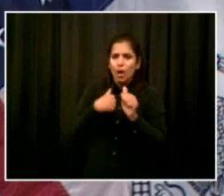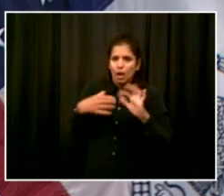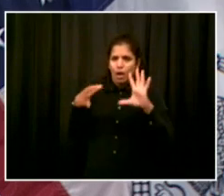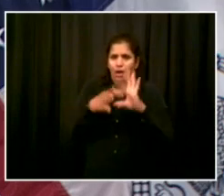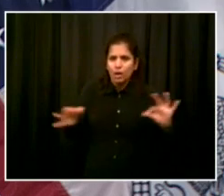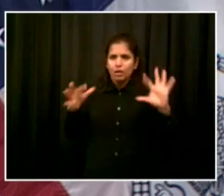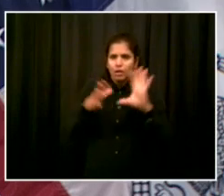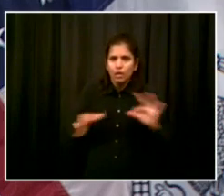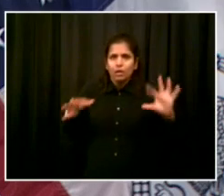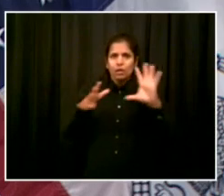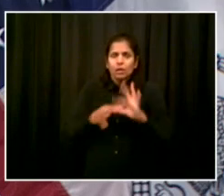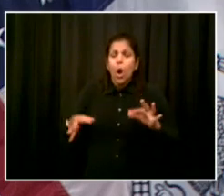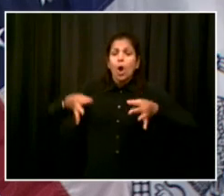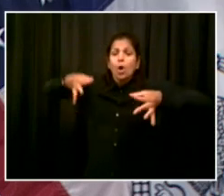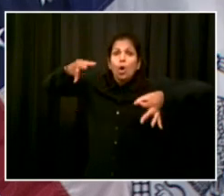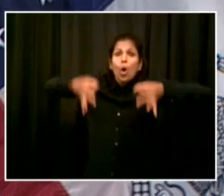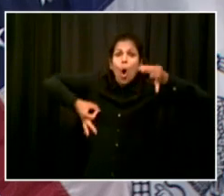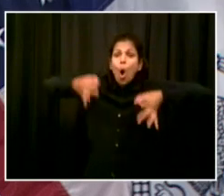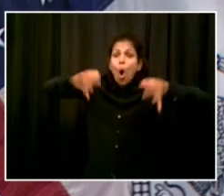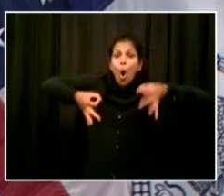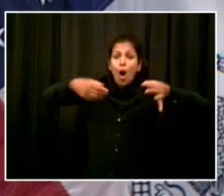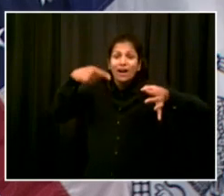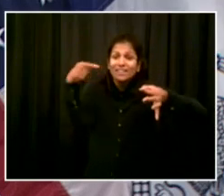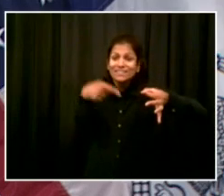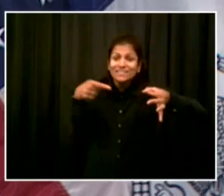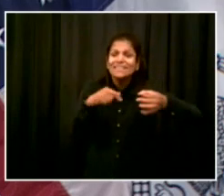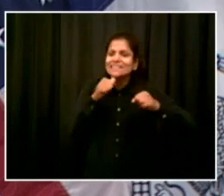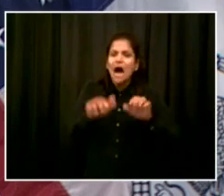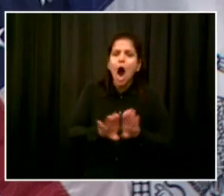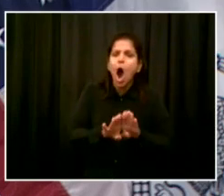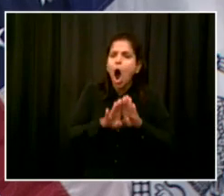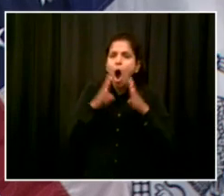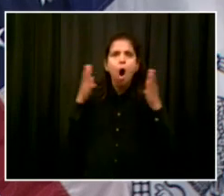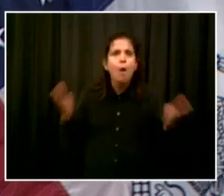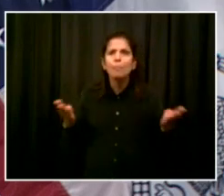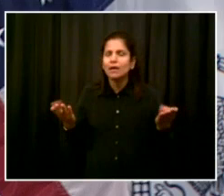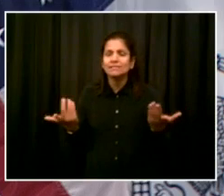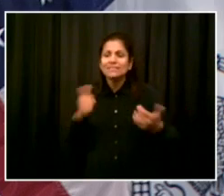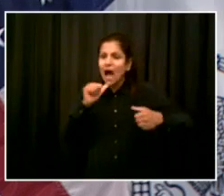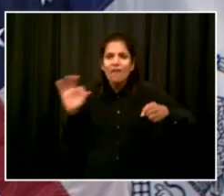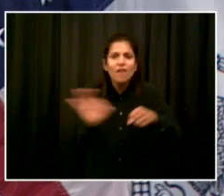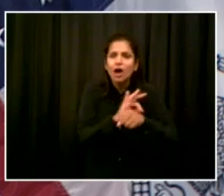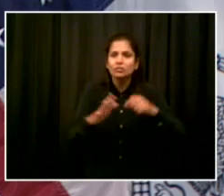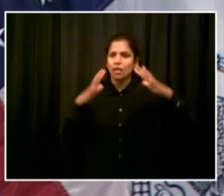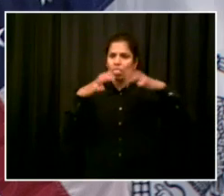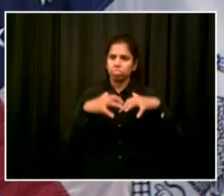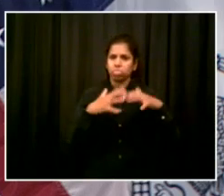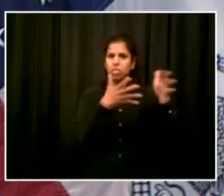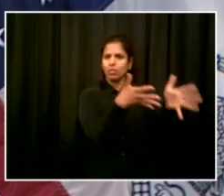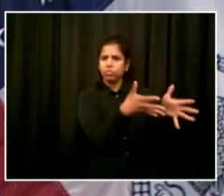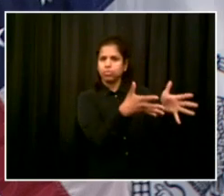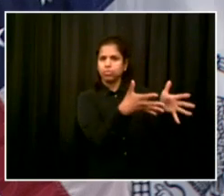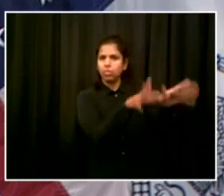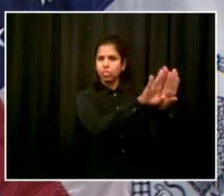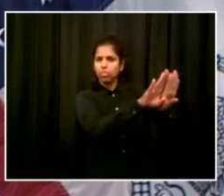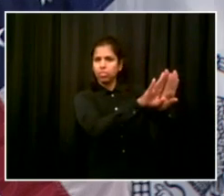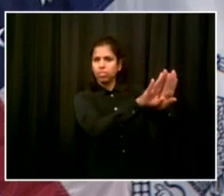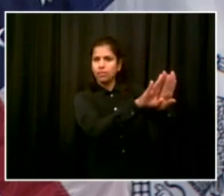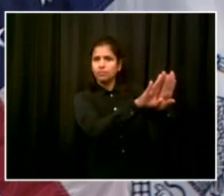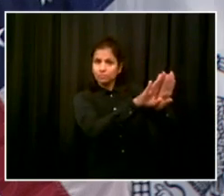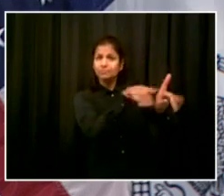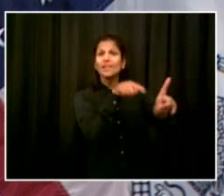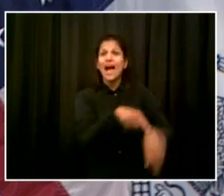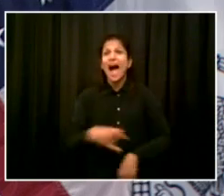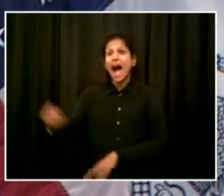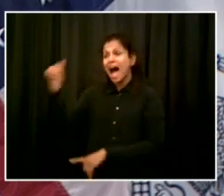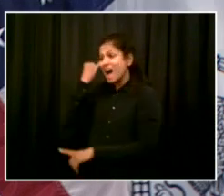have the ability to get people off the streets if the court system's not functioning. And again, I do feel